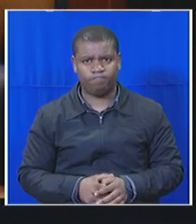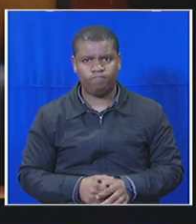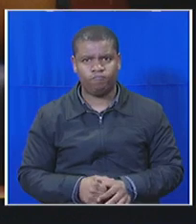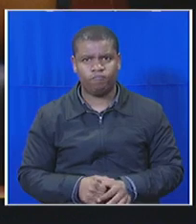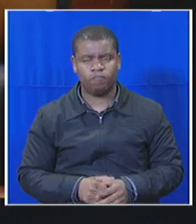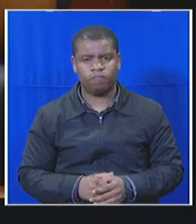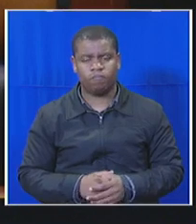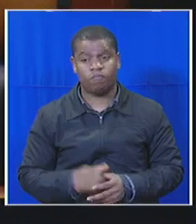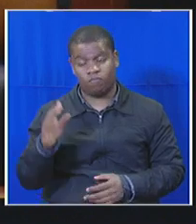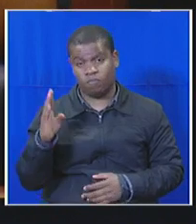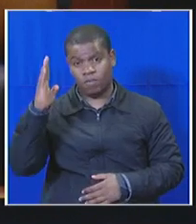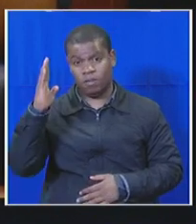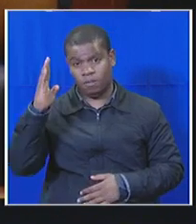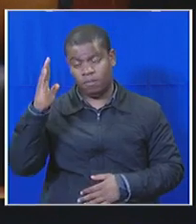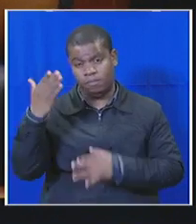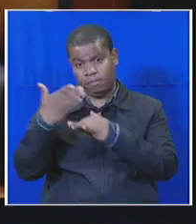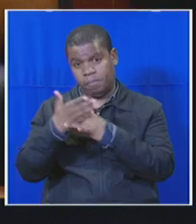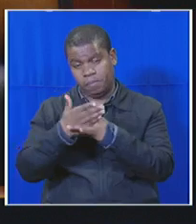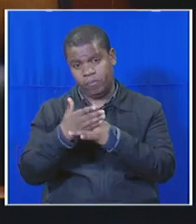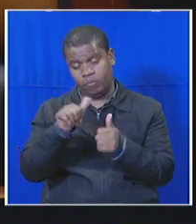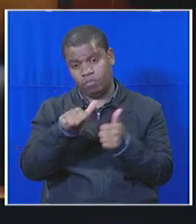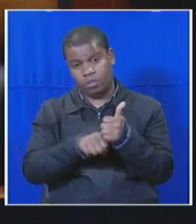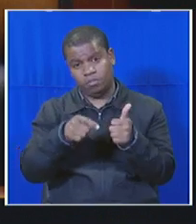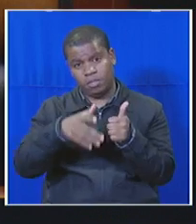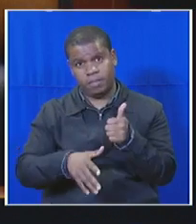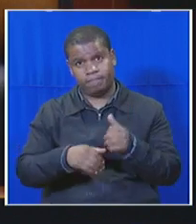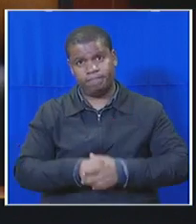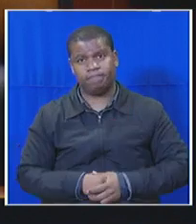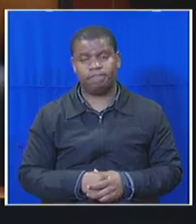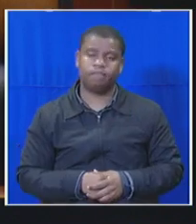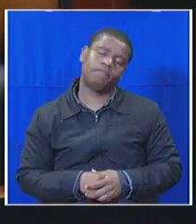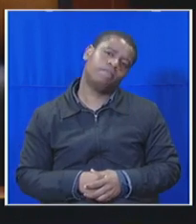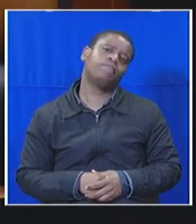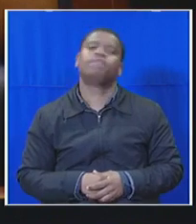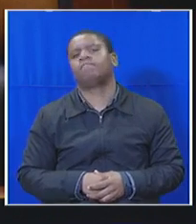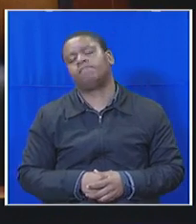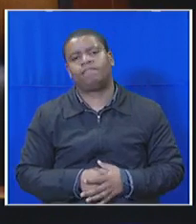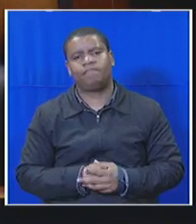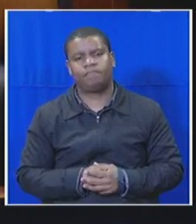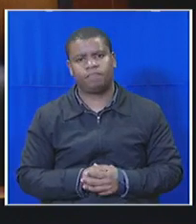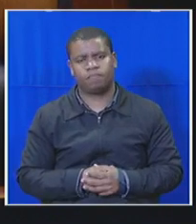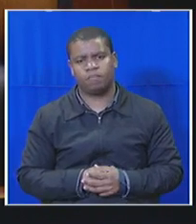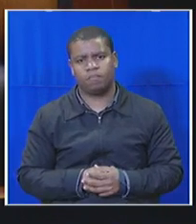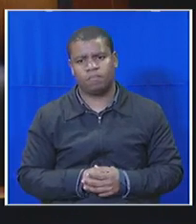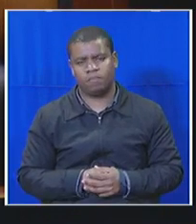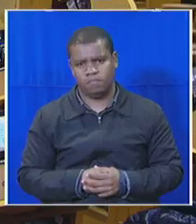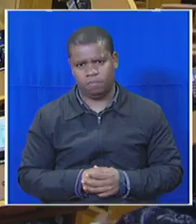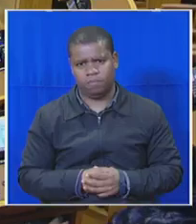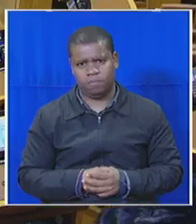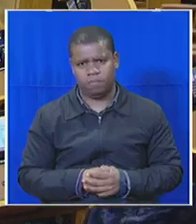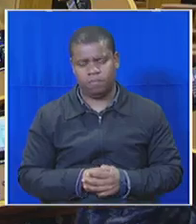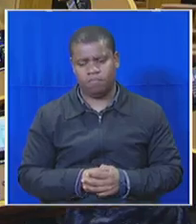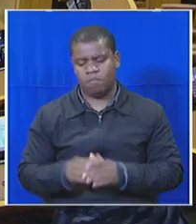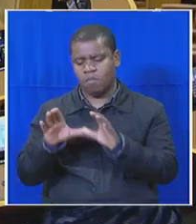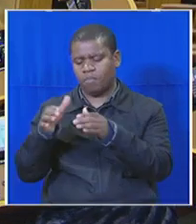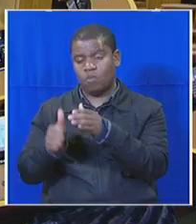Honorable Chairperson, Deputy Speaker, on a point of order. Yes, Honorable Member. The Chief Whip of the DA